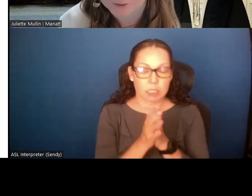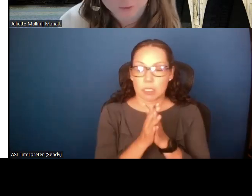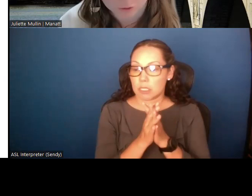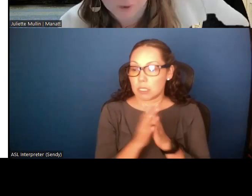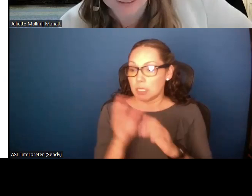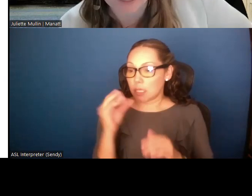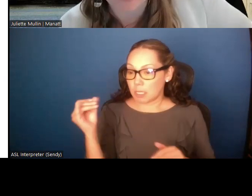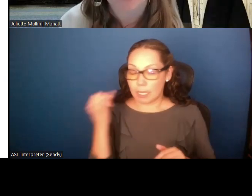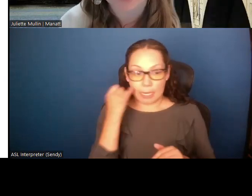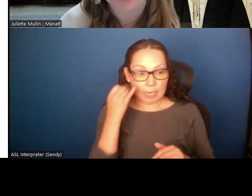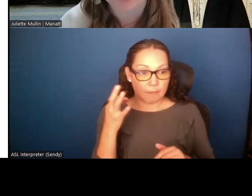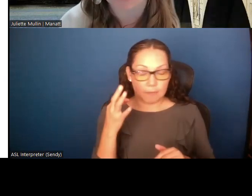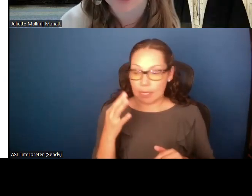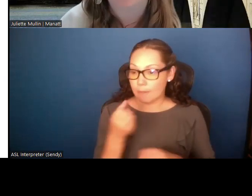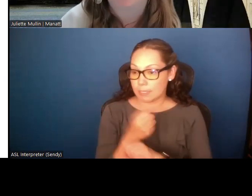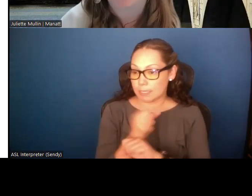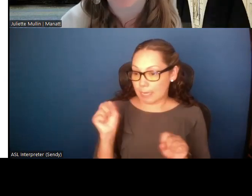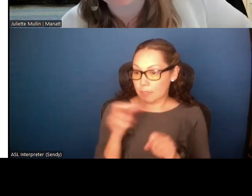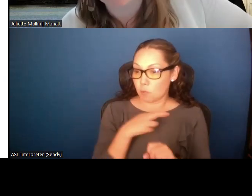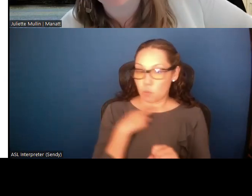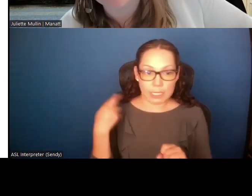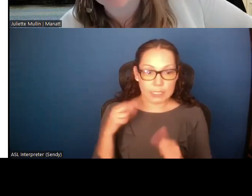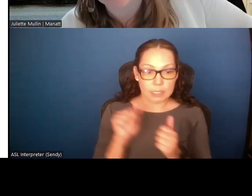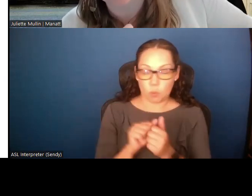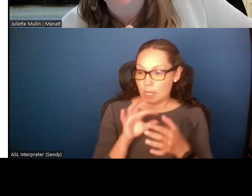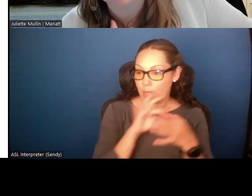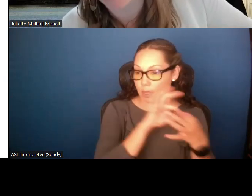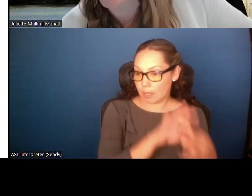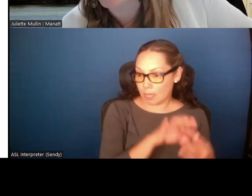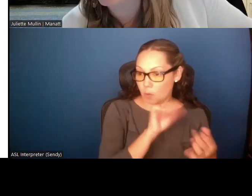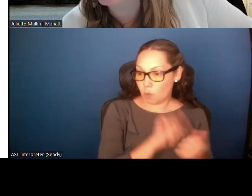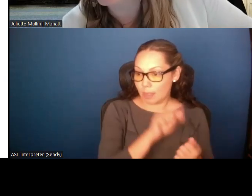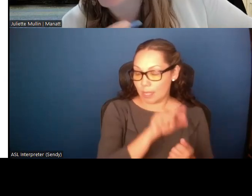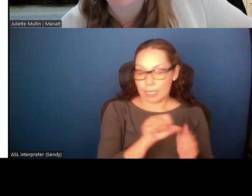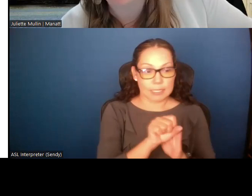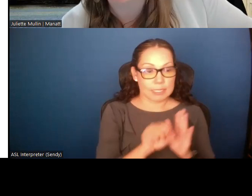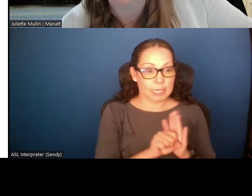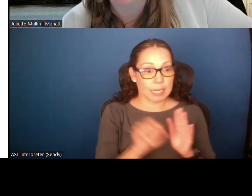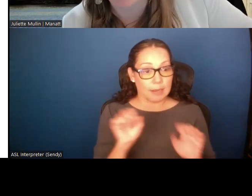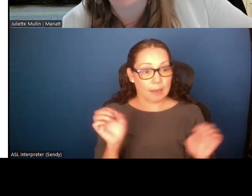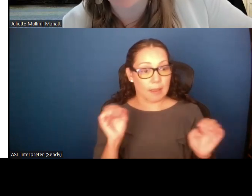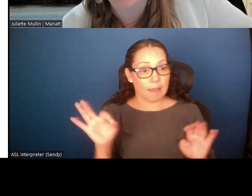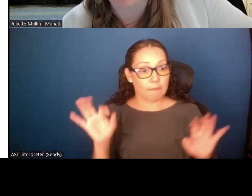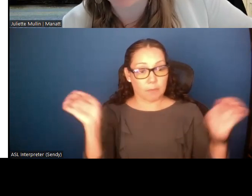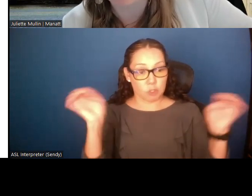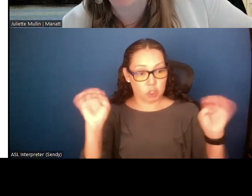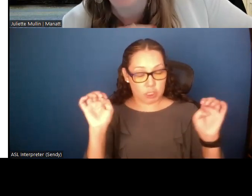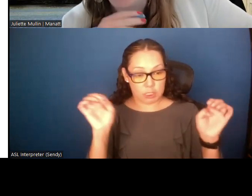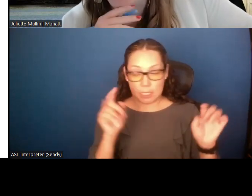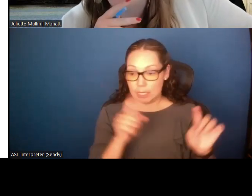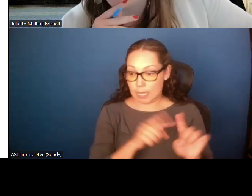risks directly associated with the state of emergency that may impact in any way